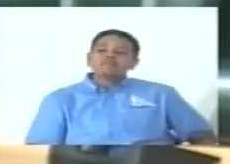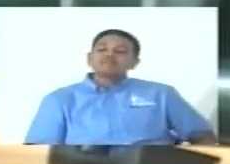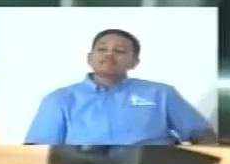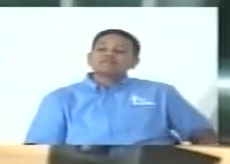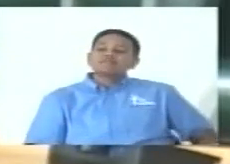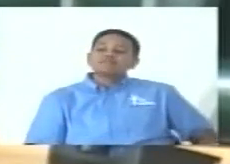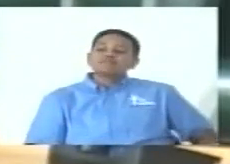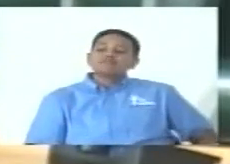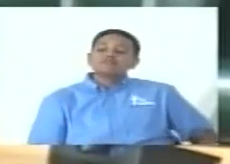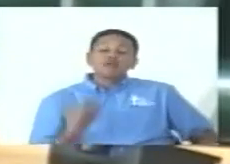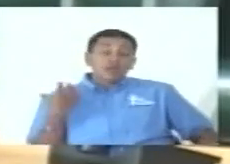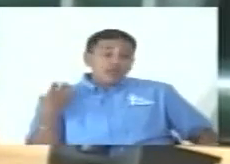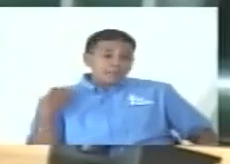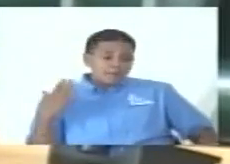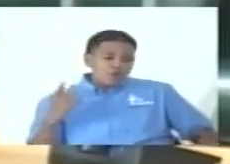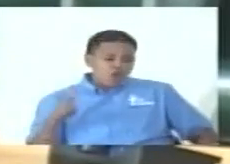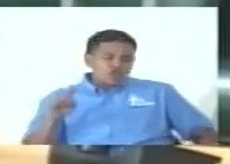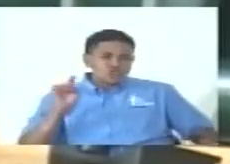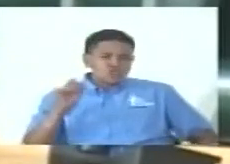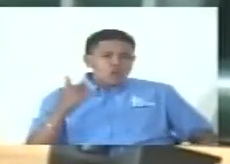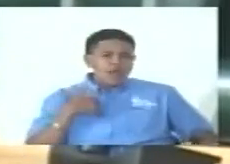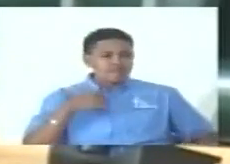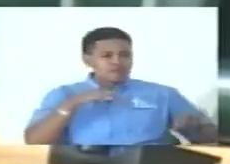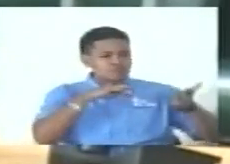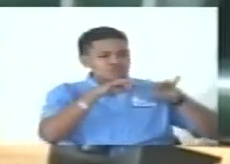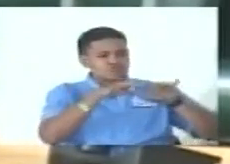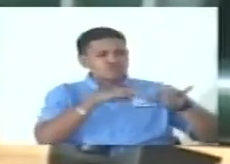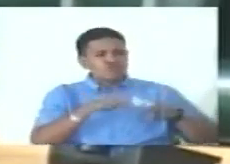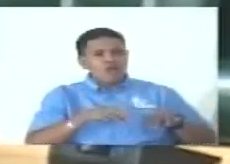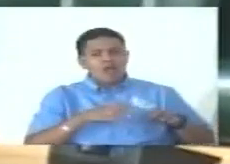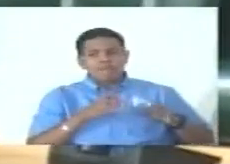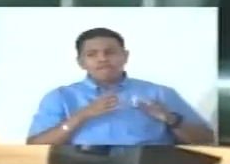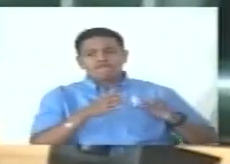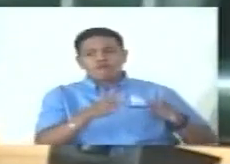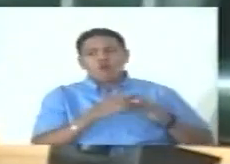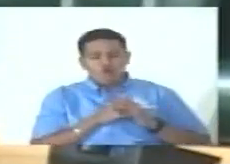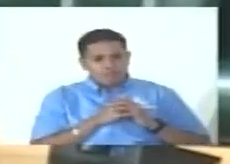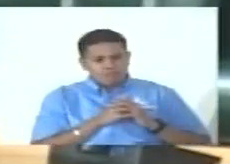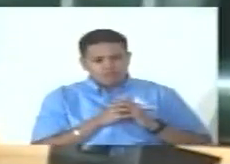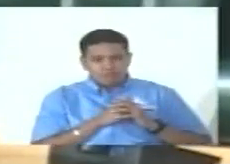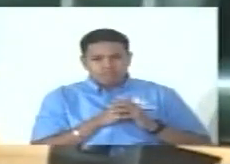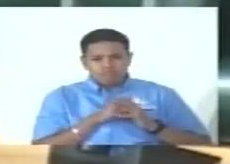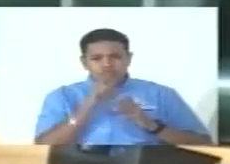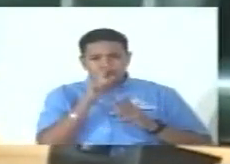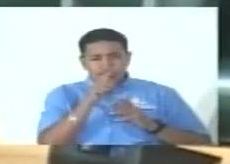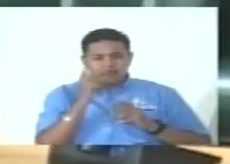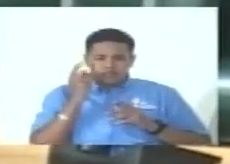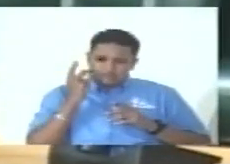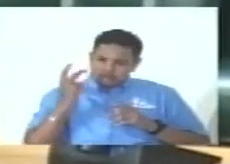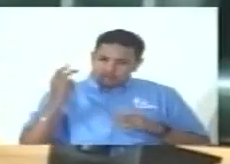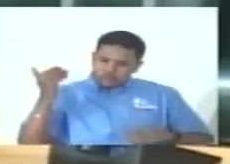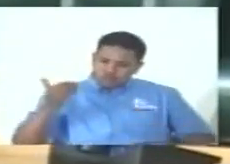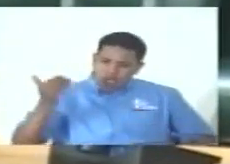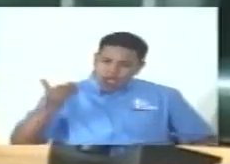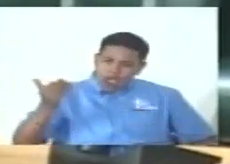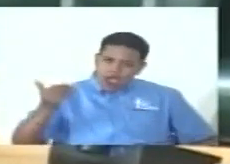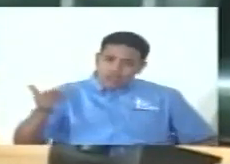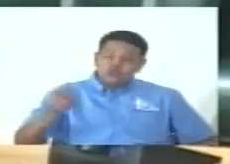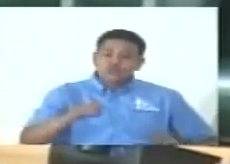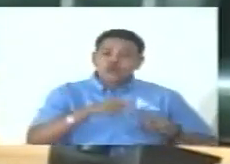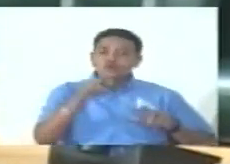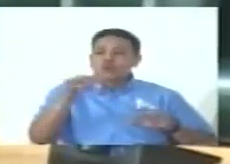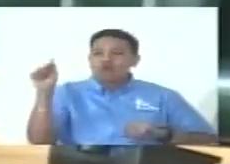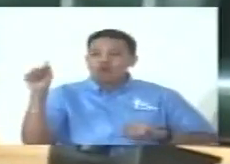employers are now having a prescribed form that tracks when you go off and